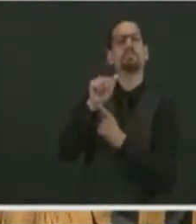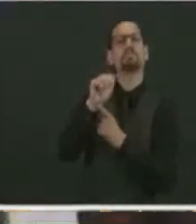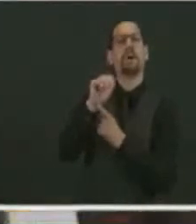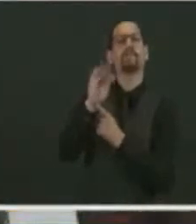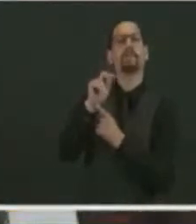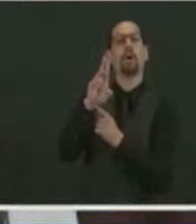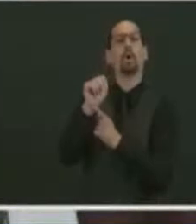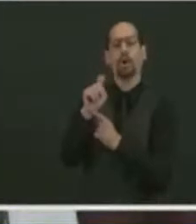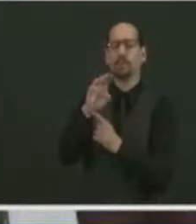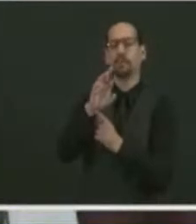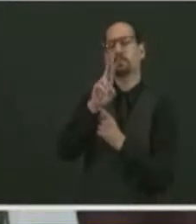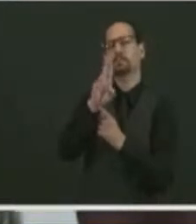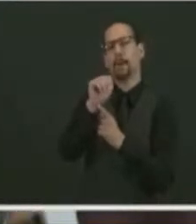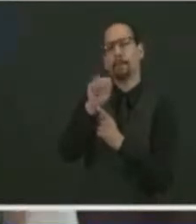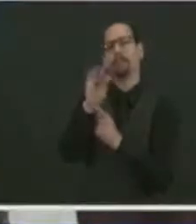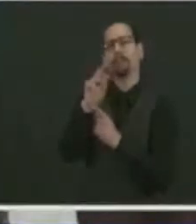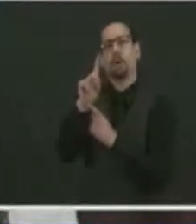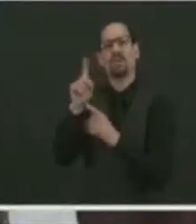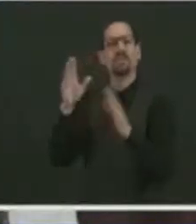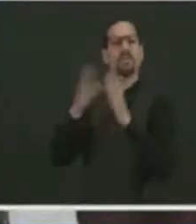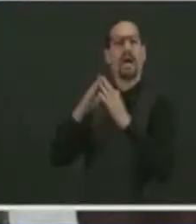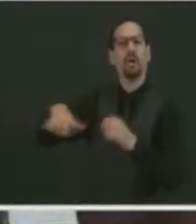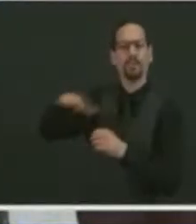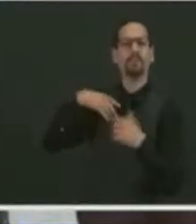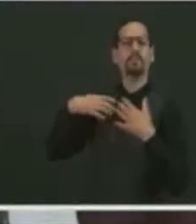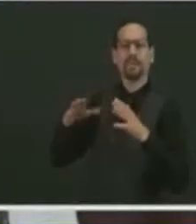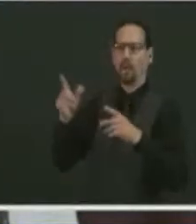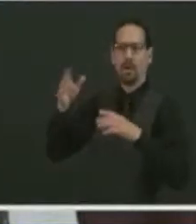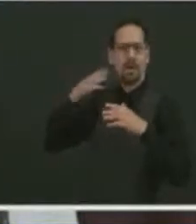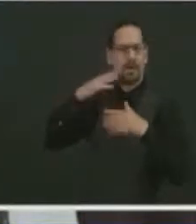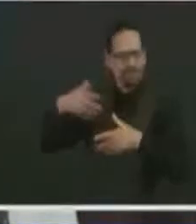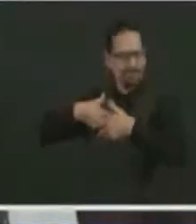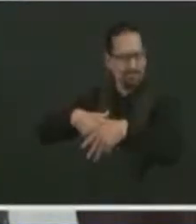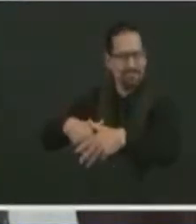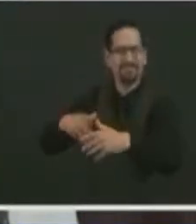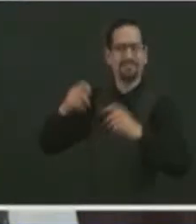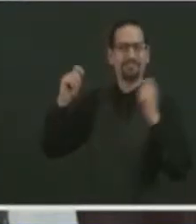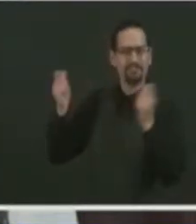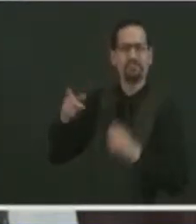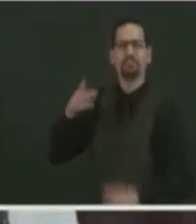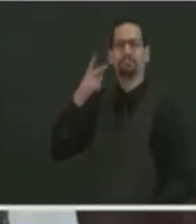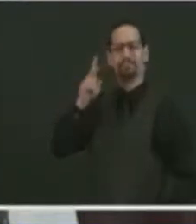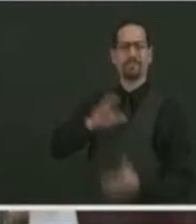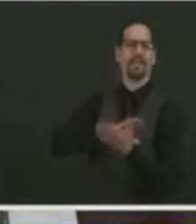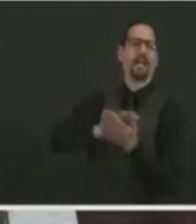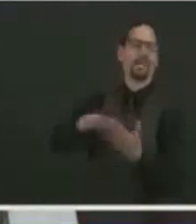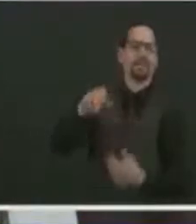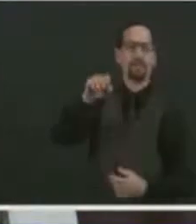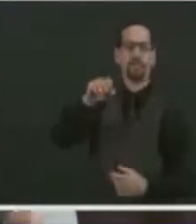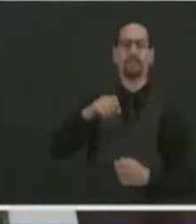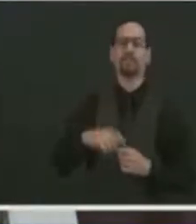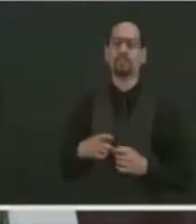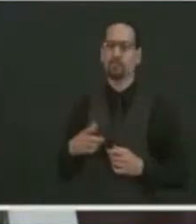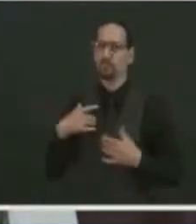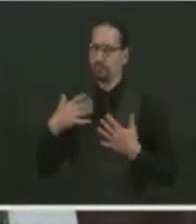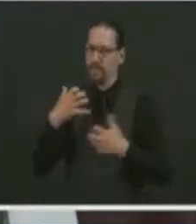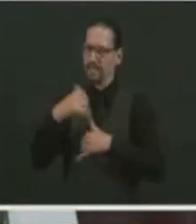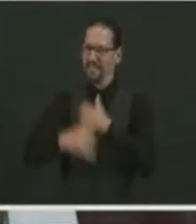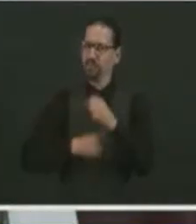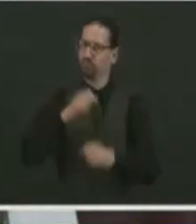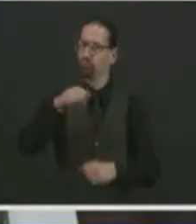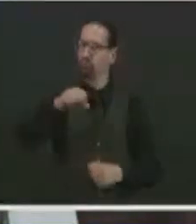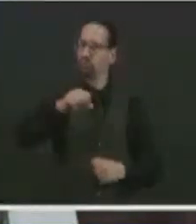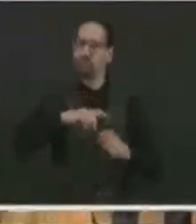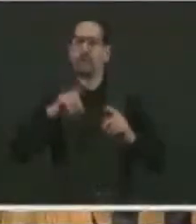their opening day a few times. They have an amazing parade and such. They're another one this year. They're very well organized, but I will take that and we will call